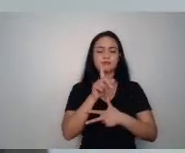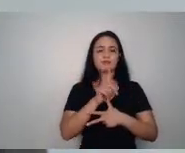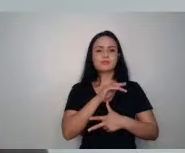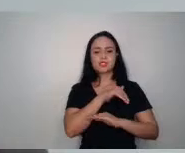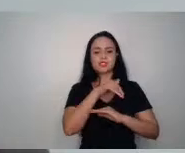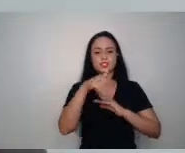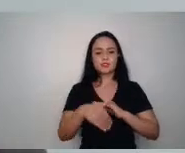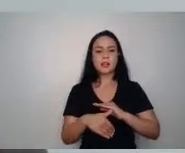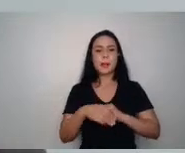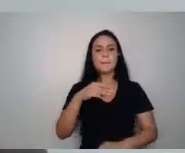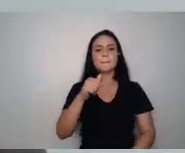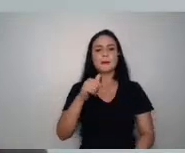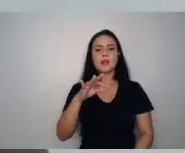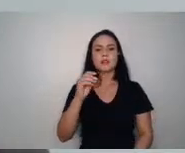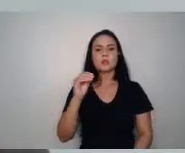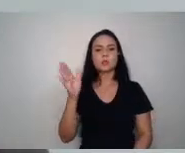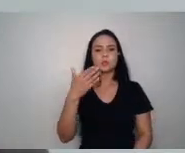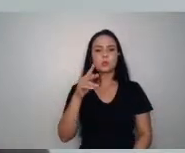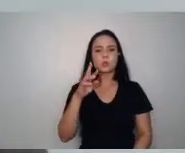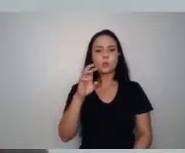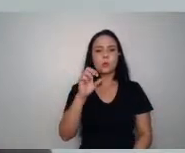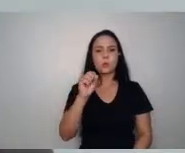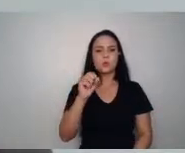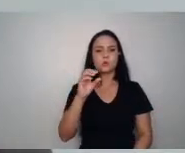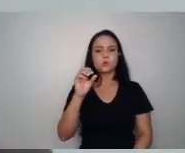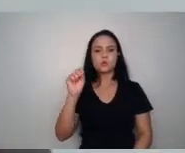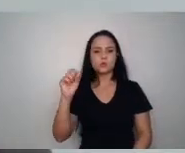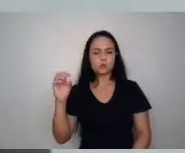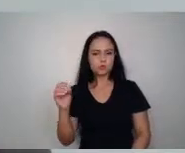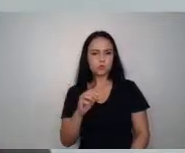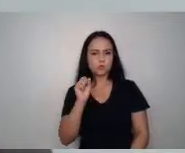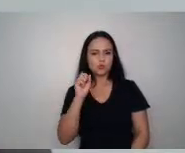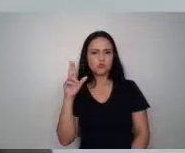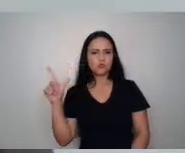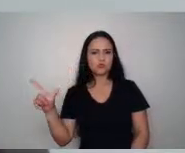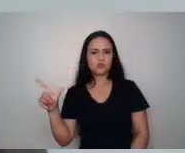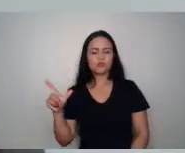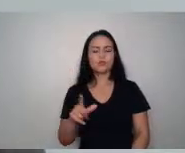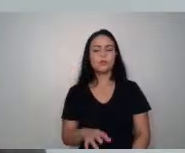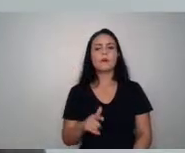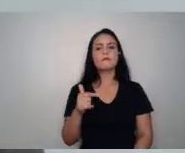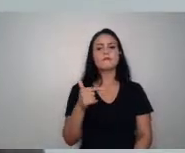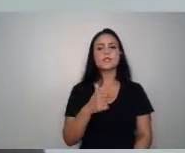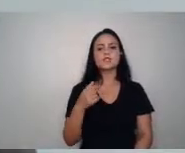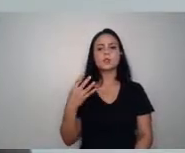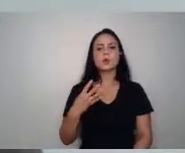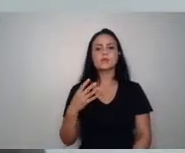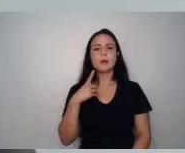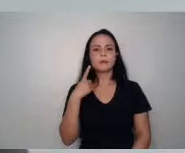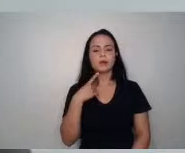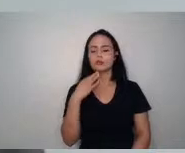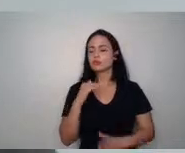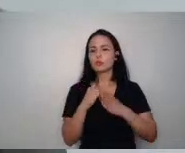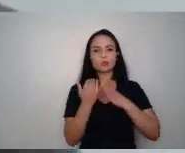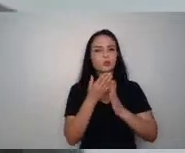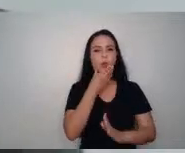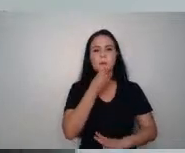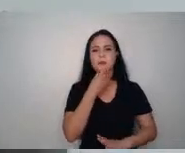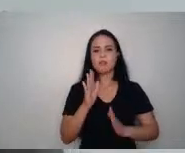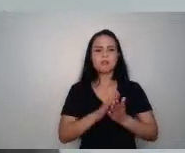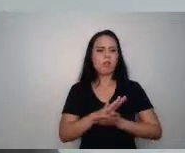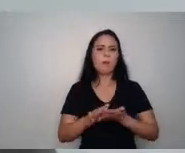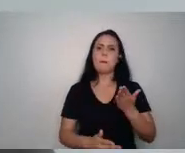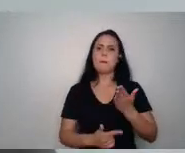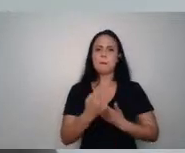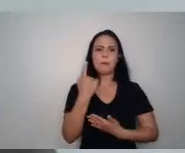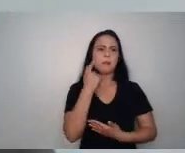never presided by a woman was the legislative branch. And I was at the National Assembly, I was a state assembly of the Mato Grosso